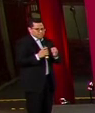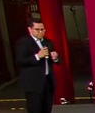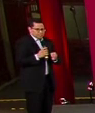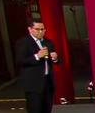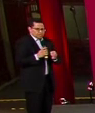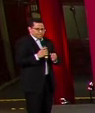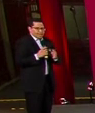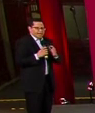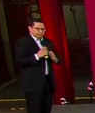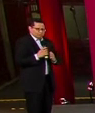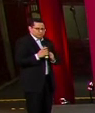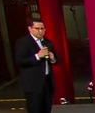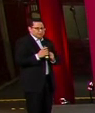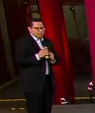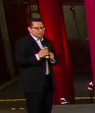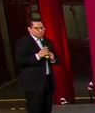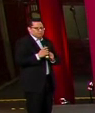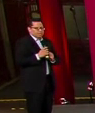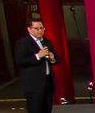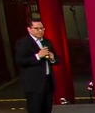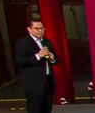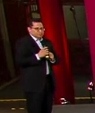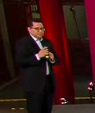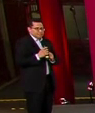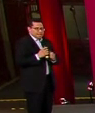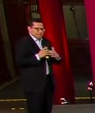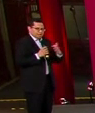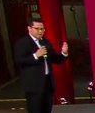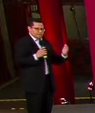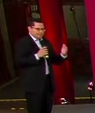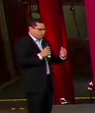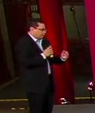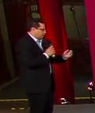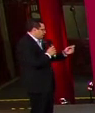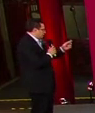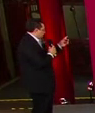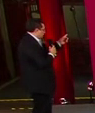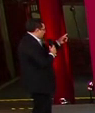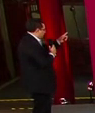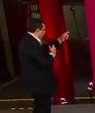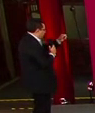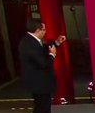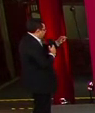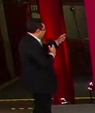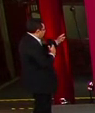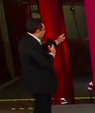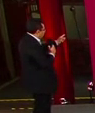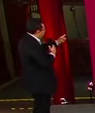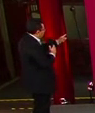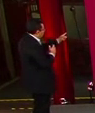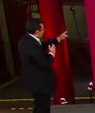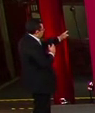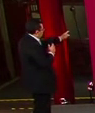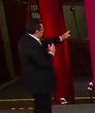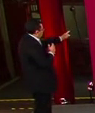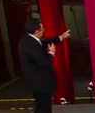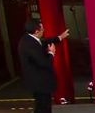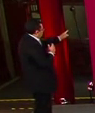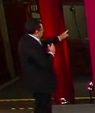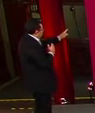group, who are at greater risk in the context of this pandemic. And of course, we are